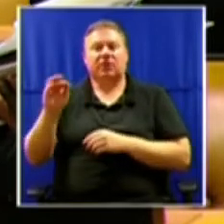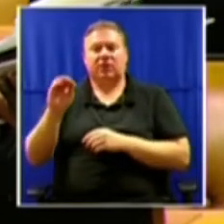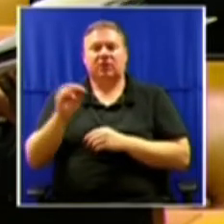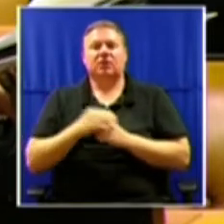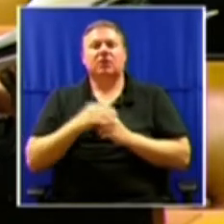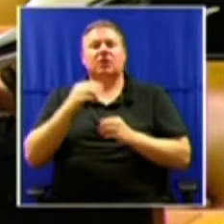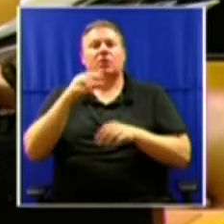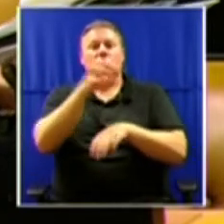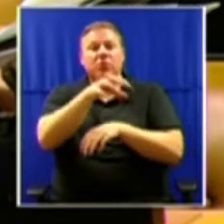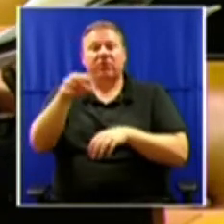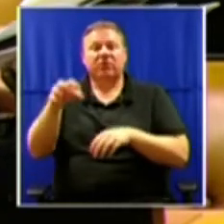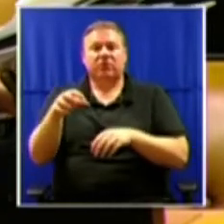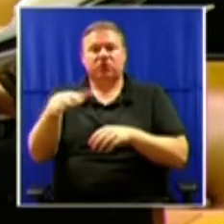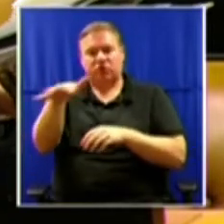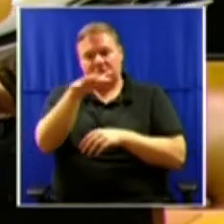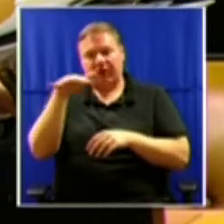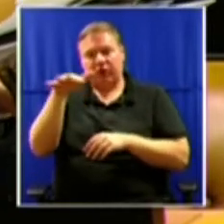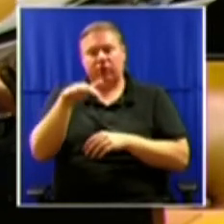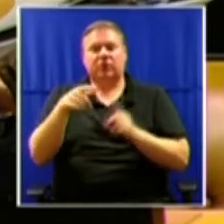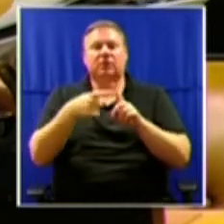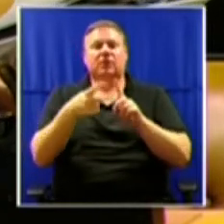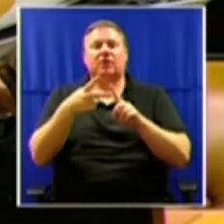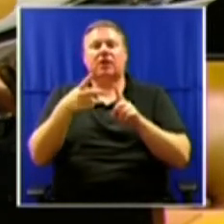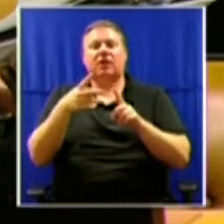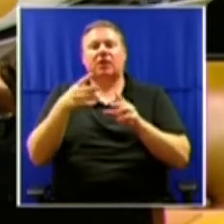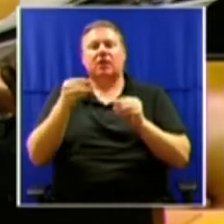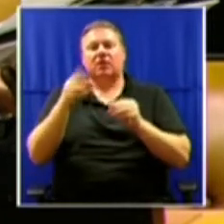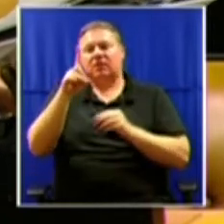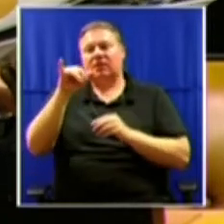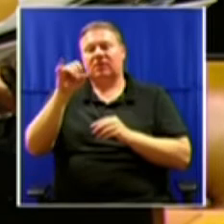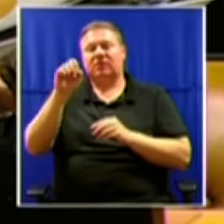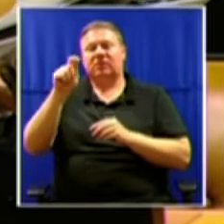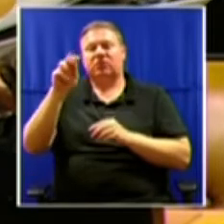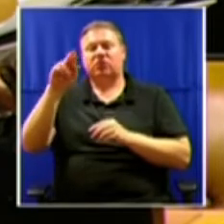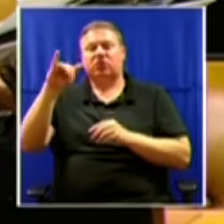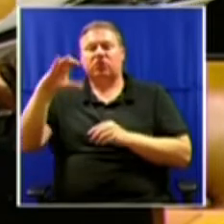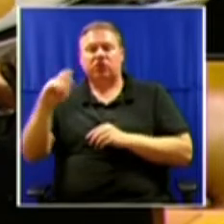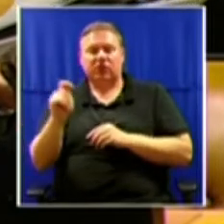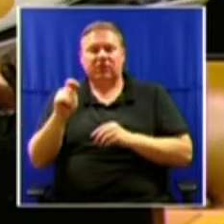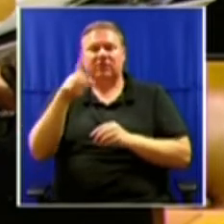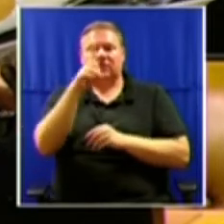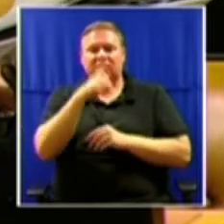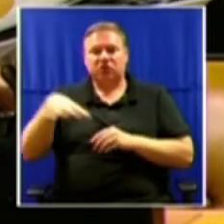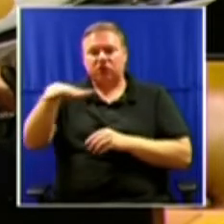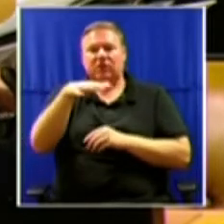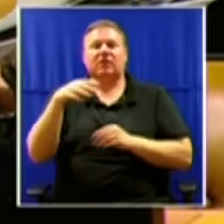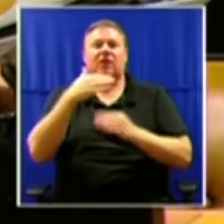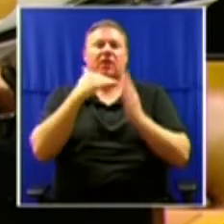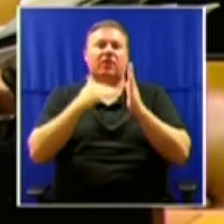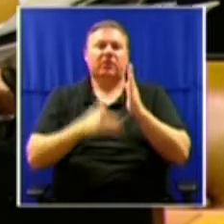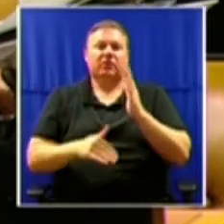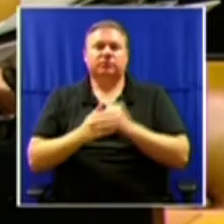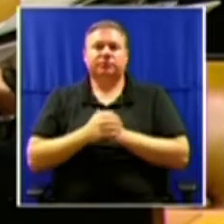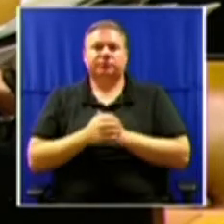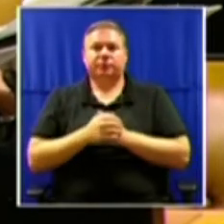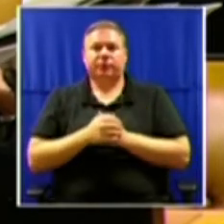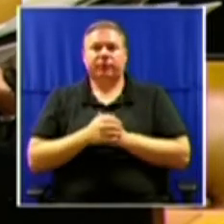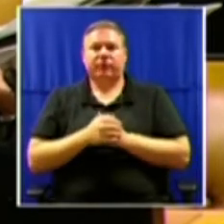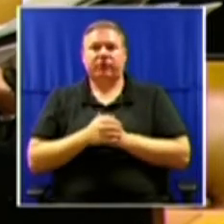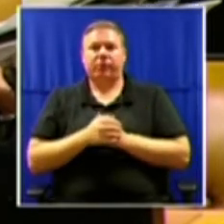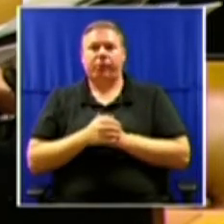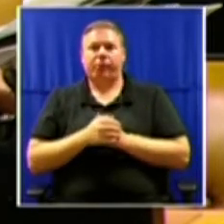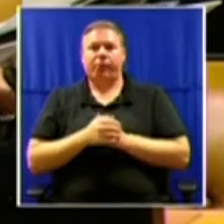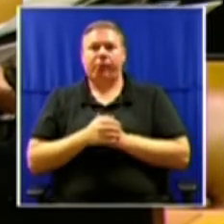and police station level. The following interventions have been implemented in KwaZulu-Natal. 1, attendance to